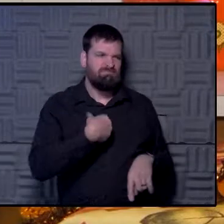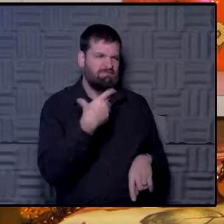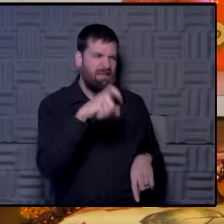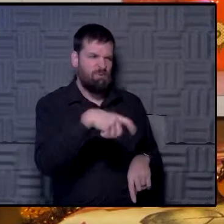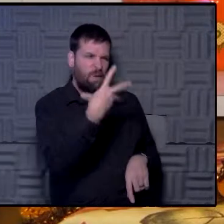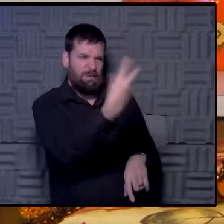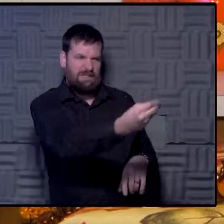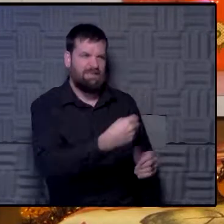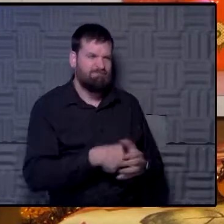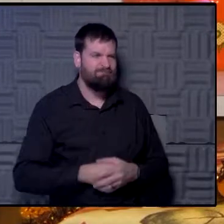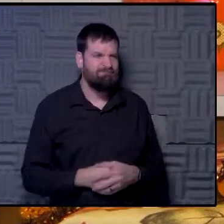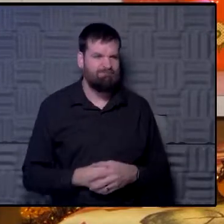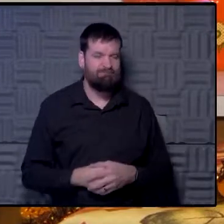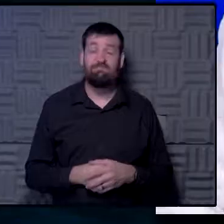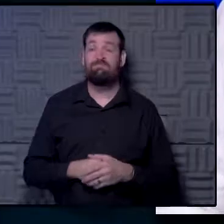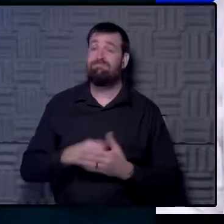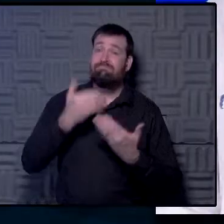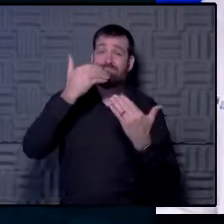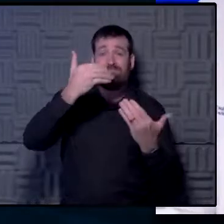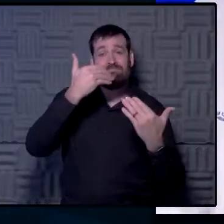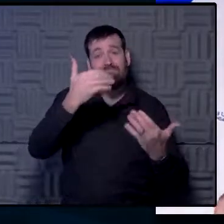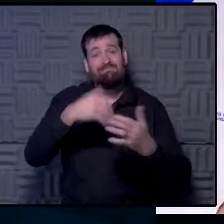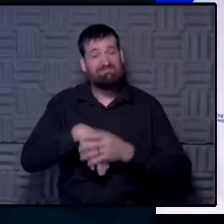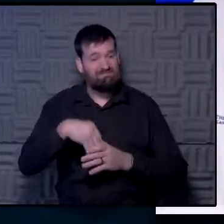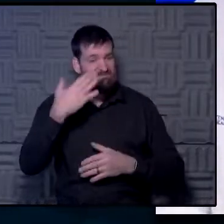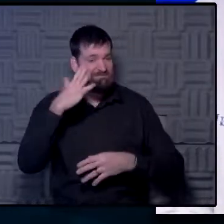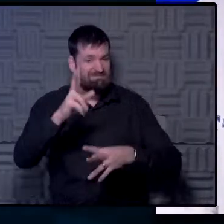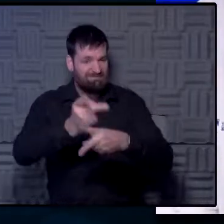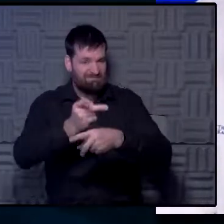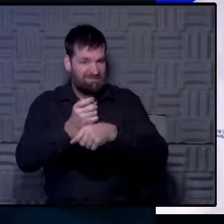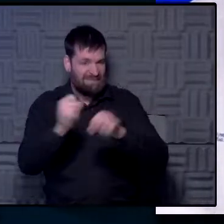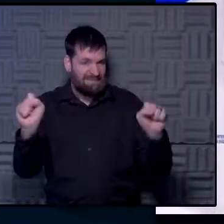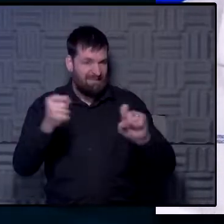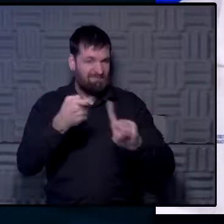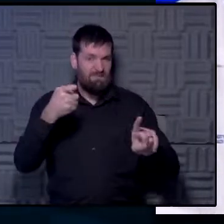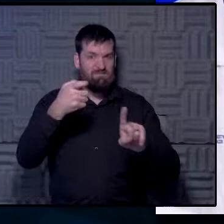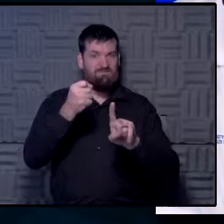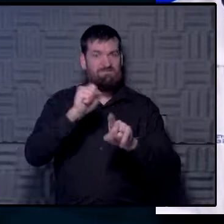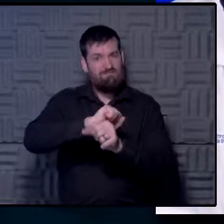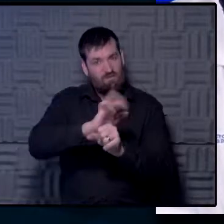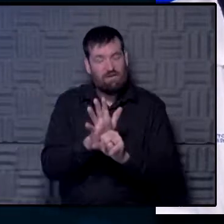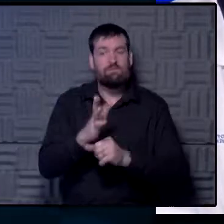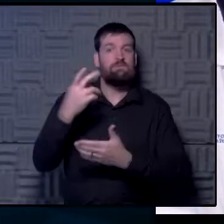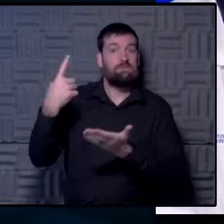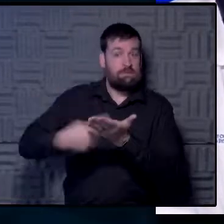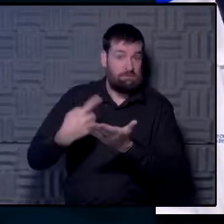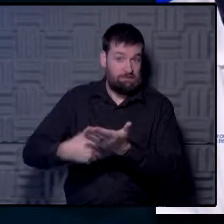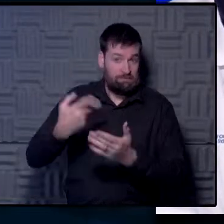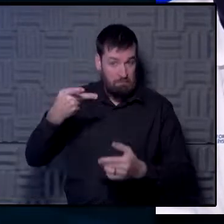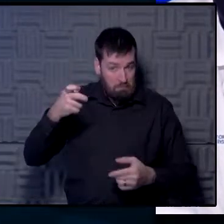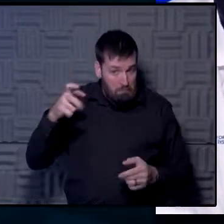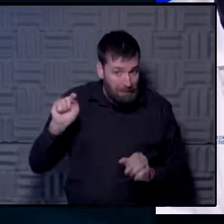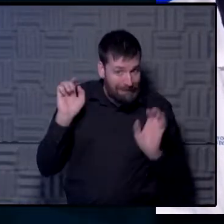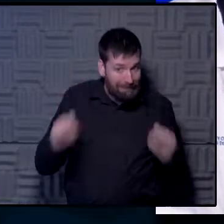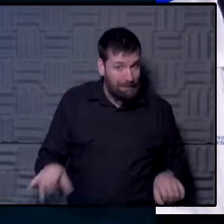Yeah. Well done. Well, stay safe from COVID out there. We know that sometimes pets can get it too, so make